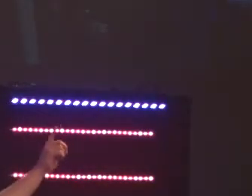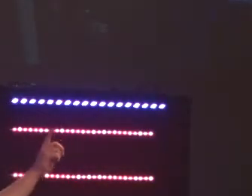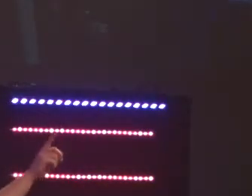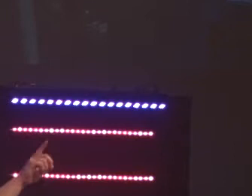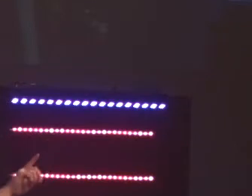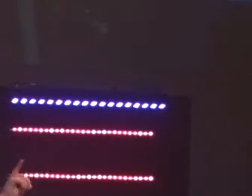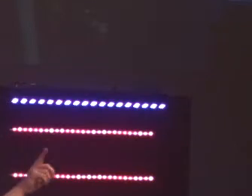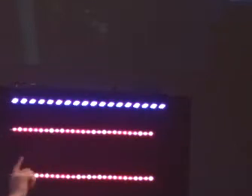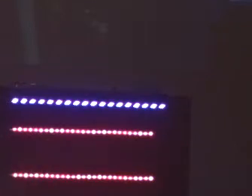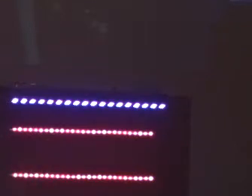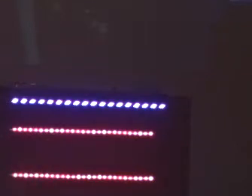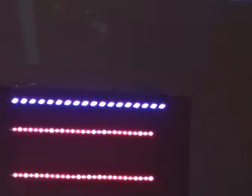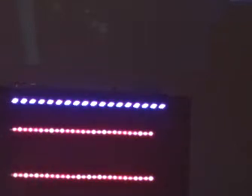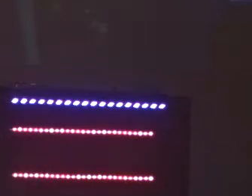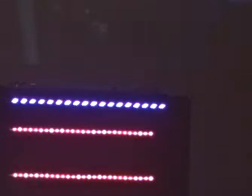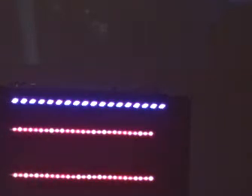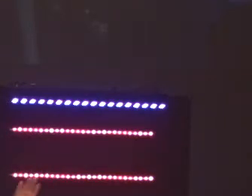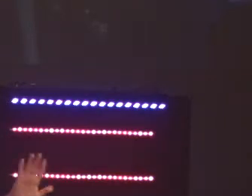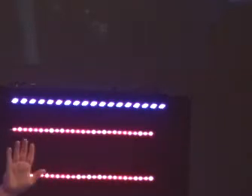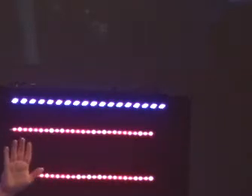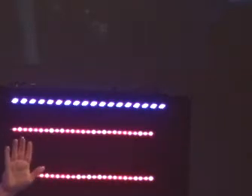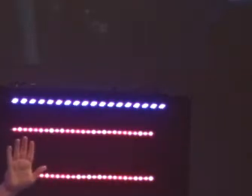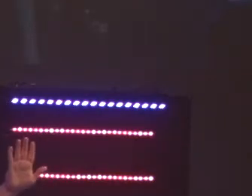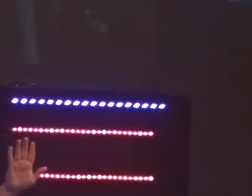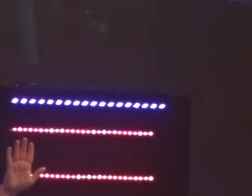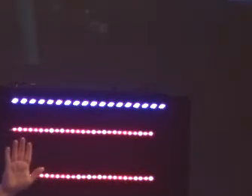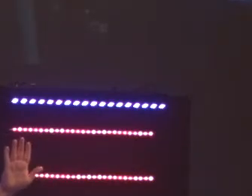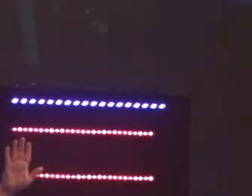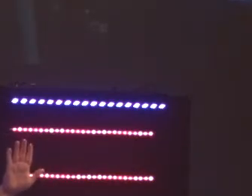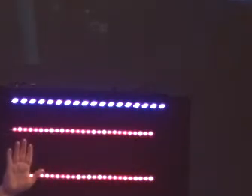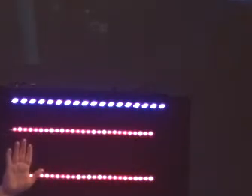Thank you that your word says that perfect love casts out all fear.